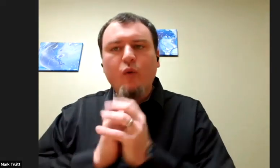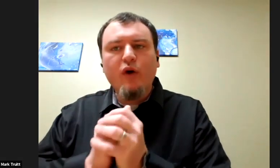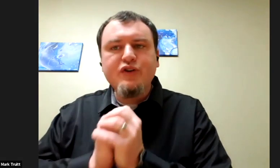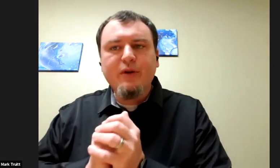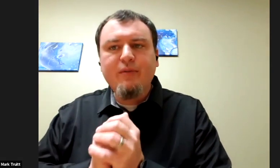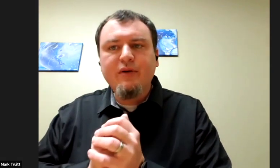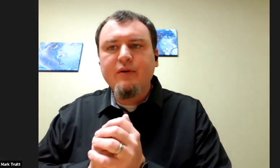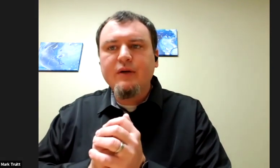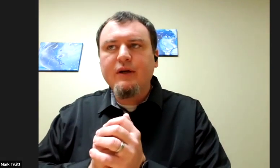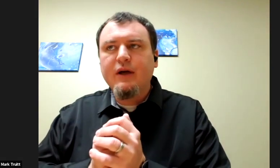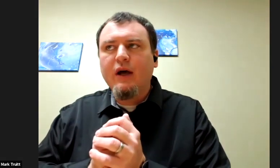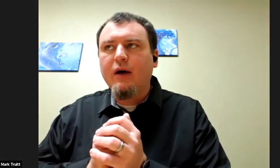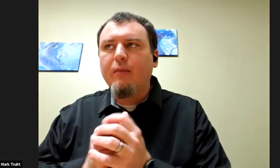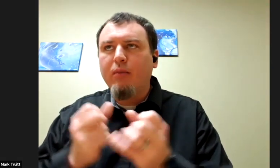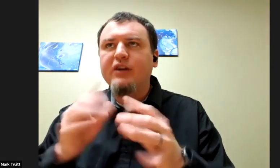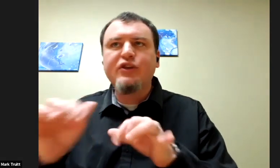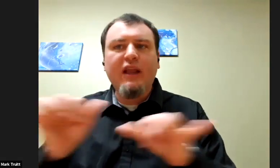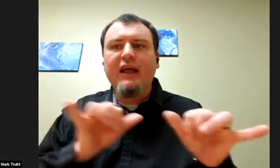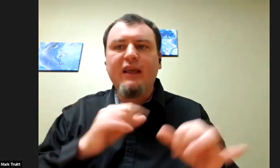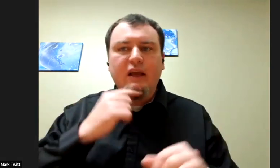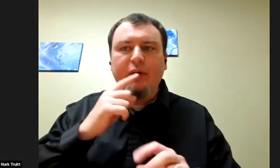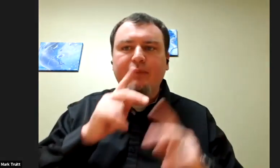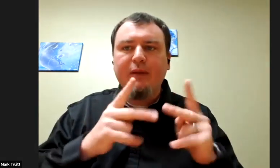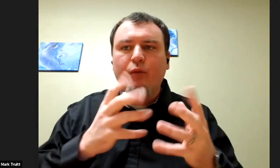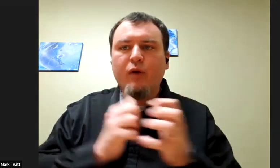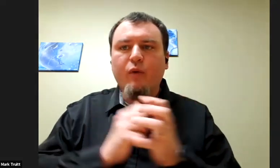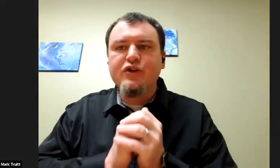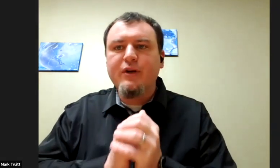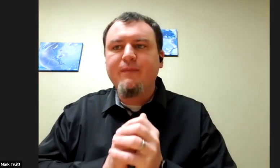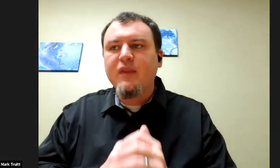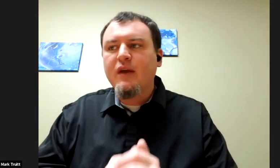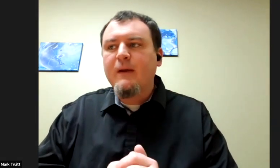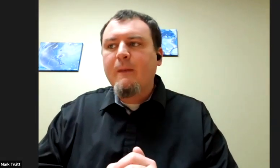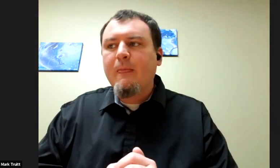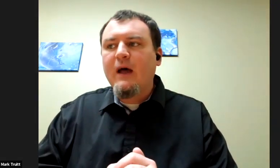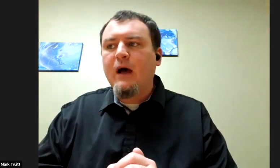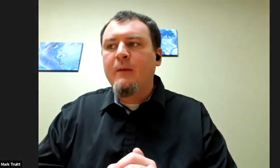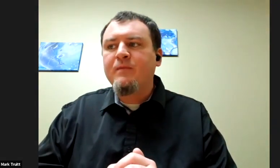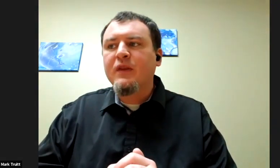we want to worship, much like hearing people want to worship.